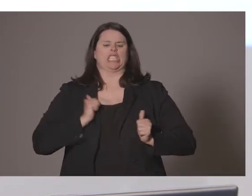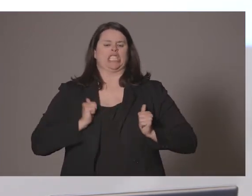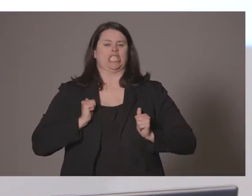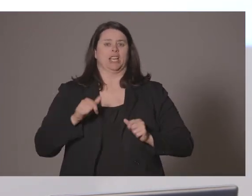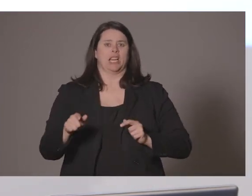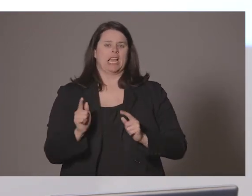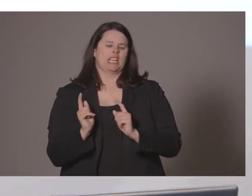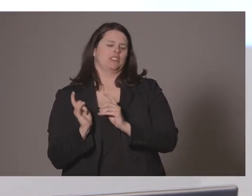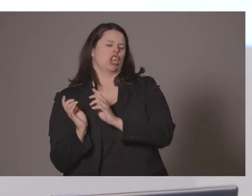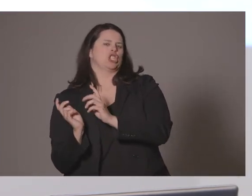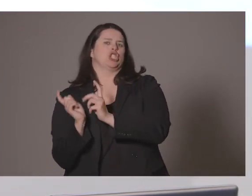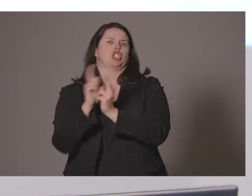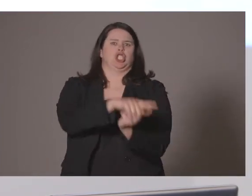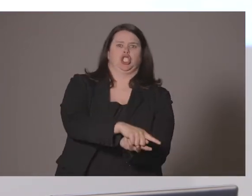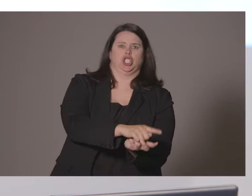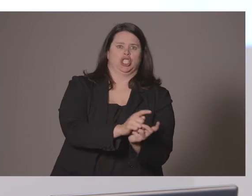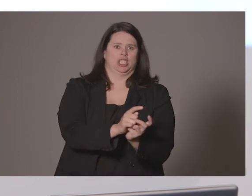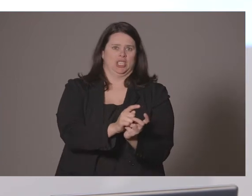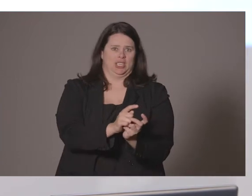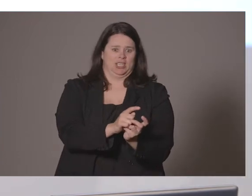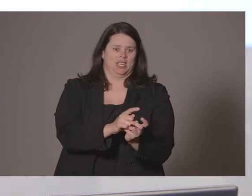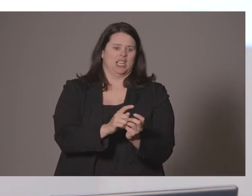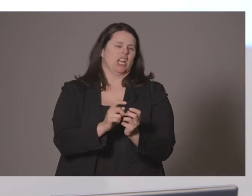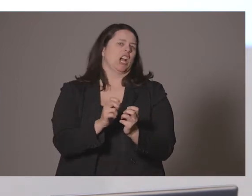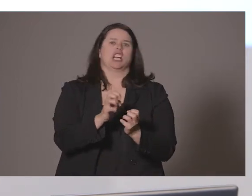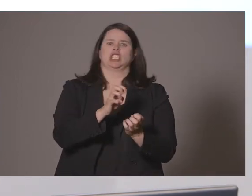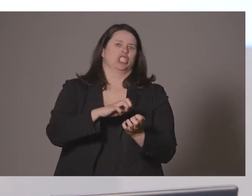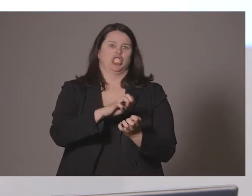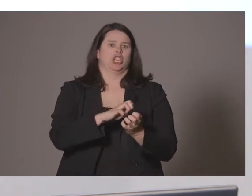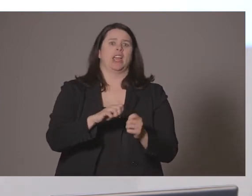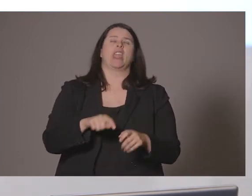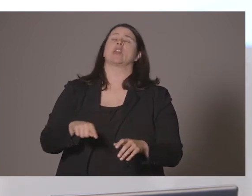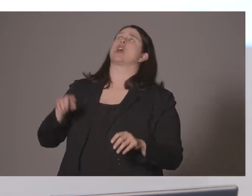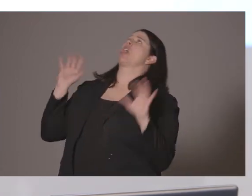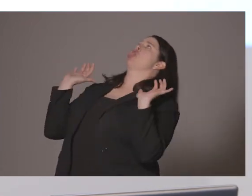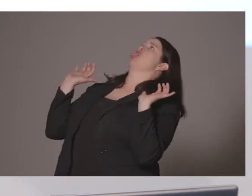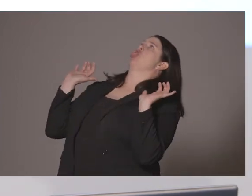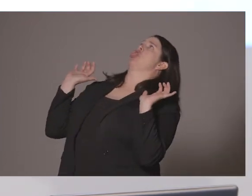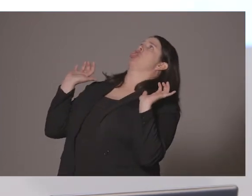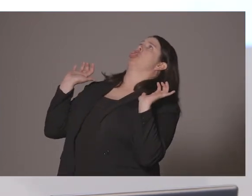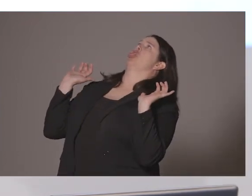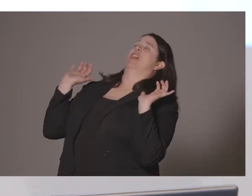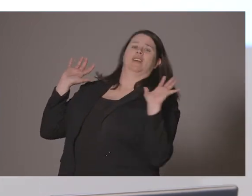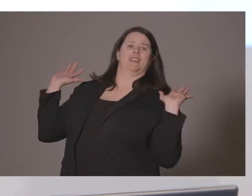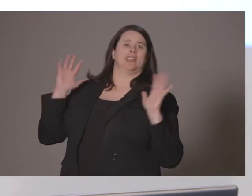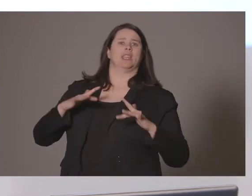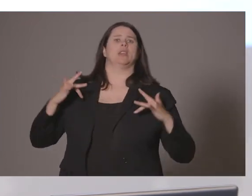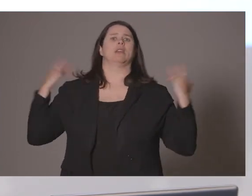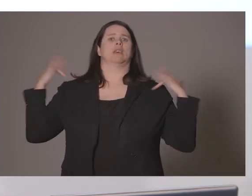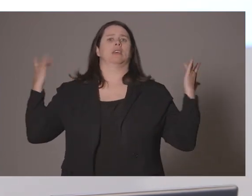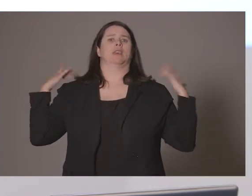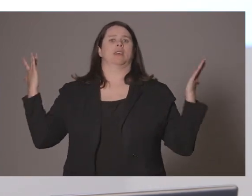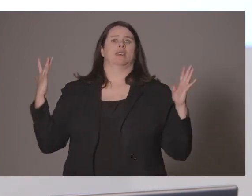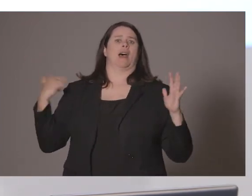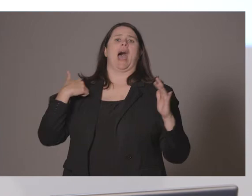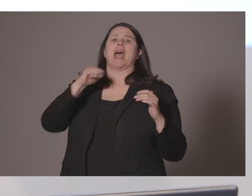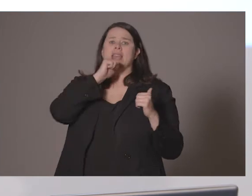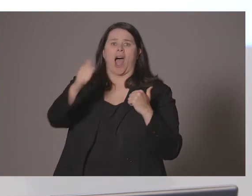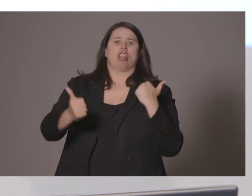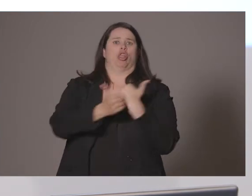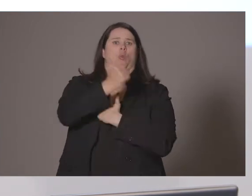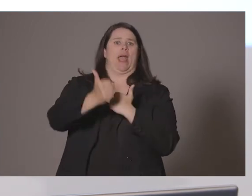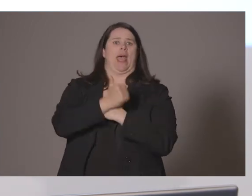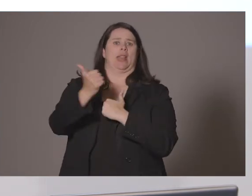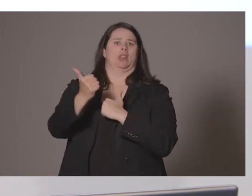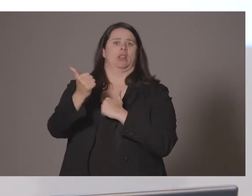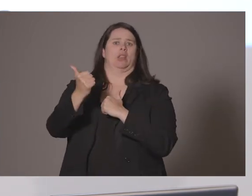there's my visceral, like just if you're gonna tear it out now. Because I swear I'm not a threat. I'm so much not a threat that you can disembowel me and